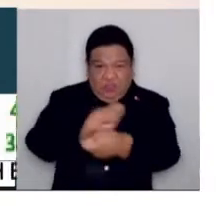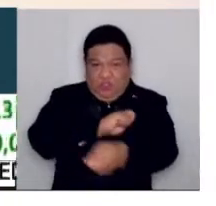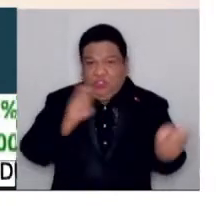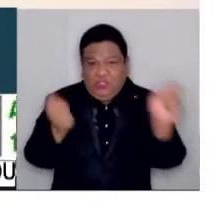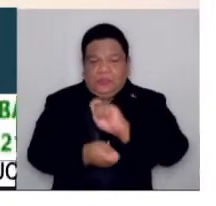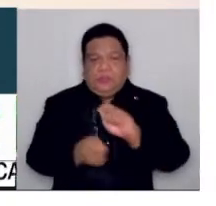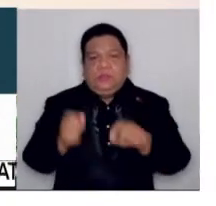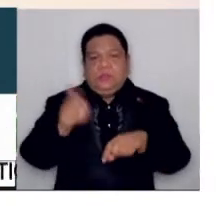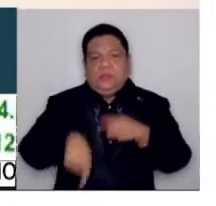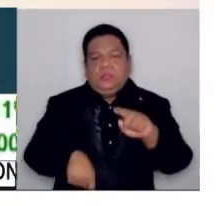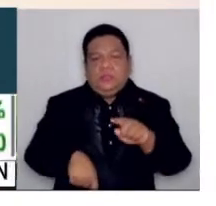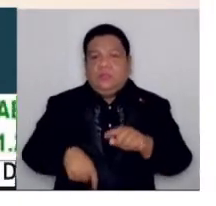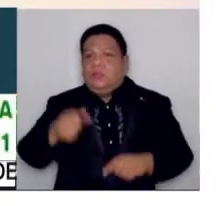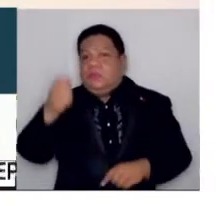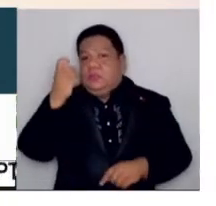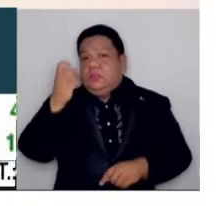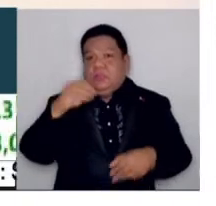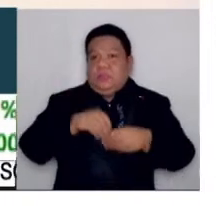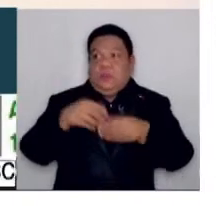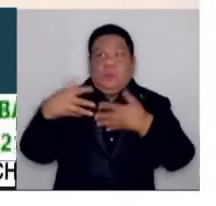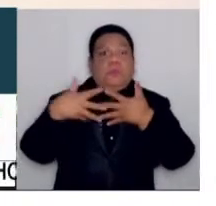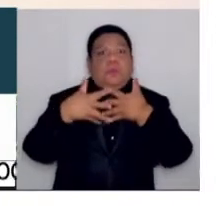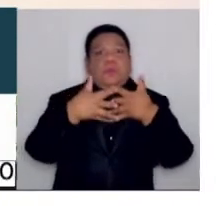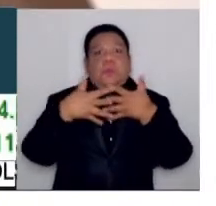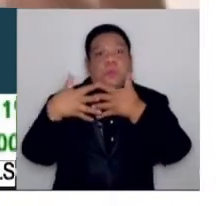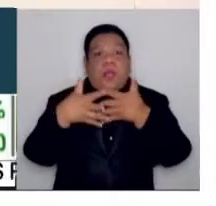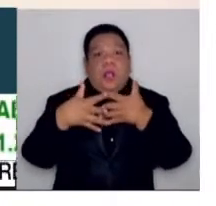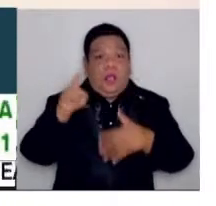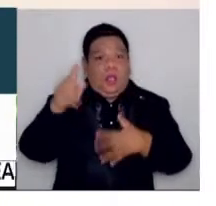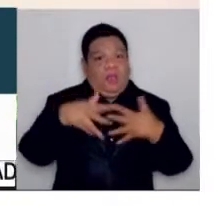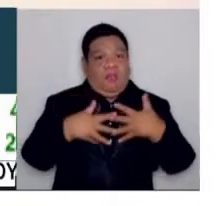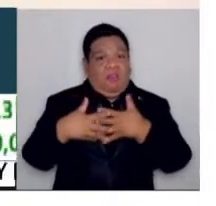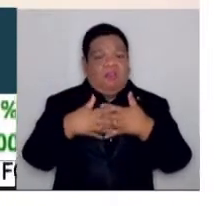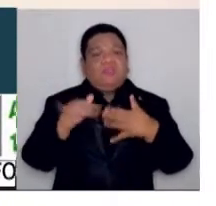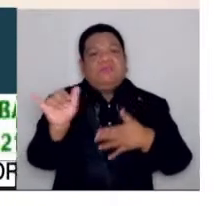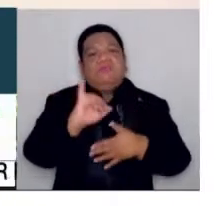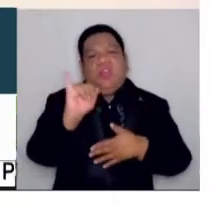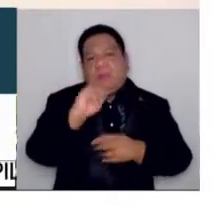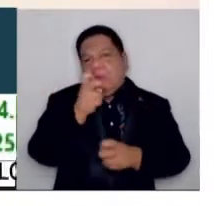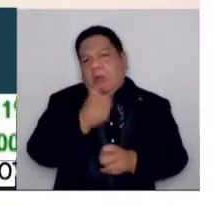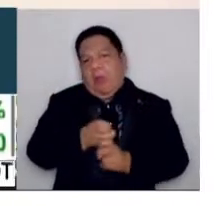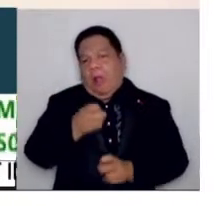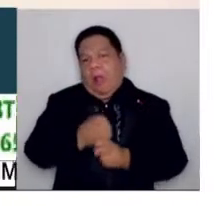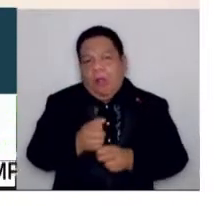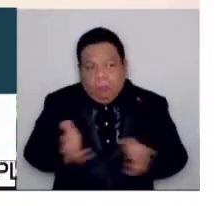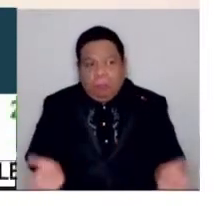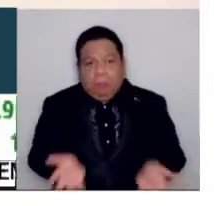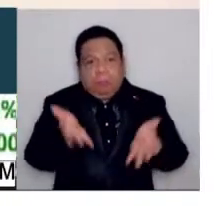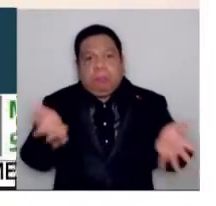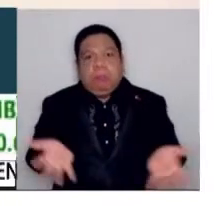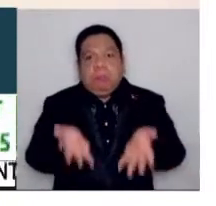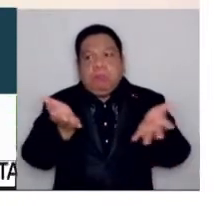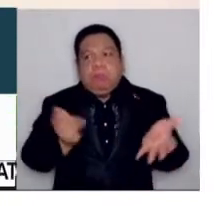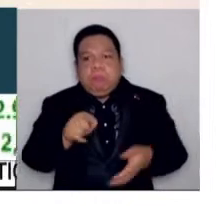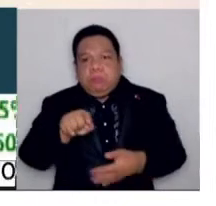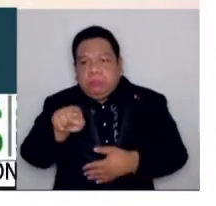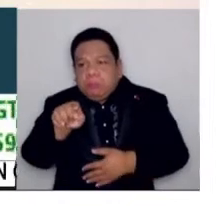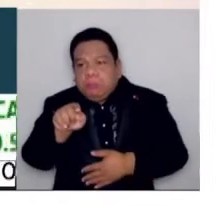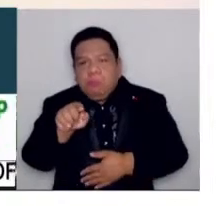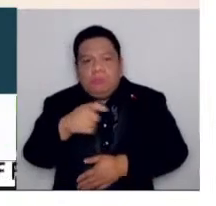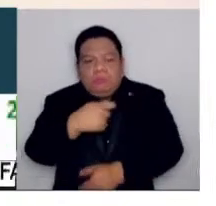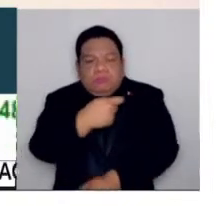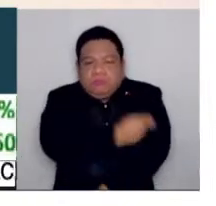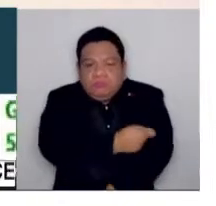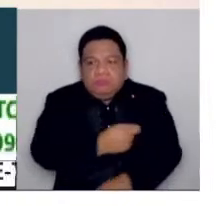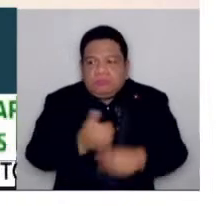similar in the US, no. You have seen now that the US really having difficulty in getting a small percentage of the